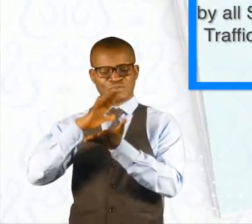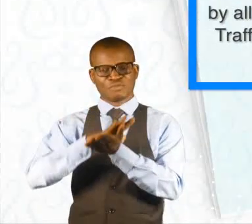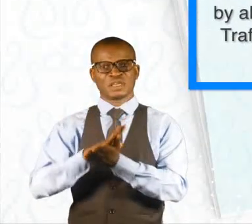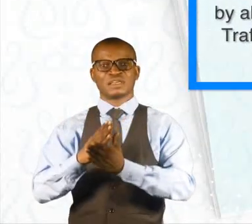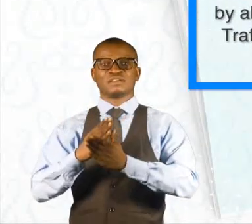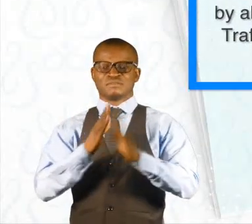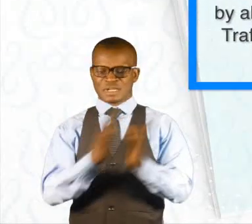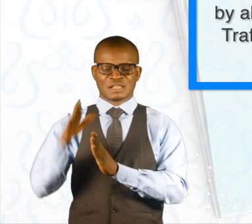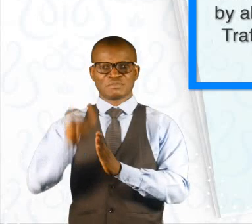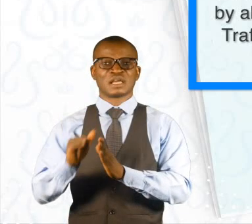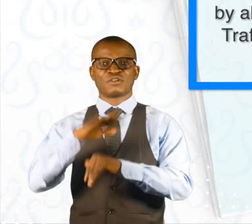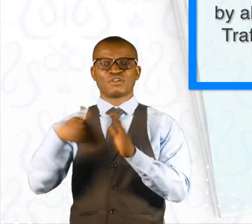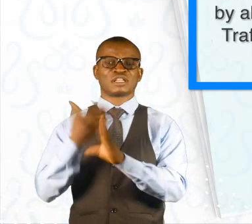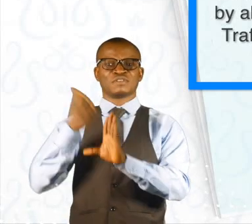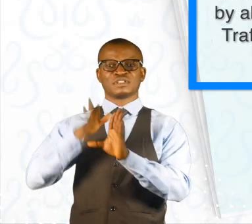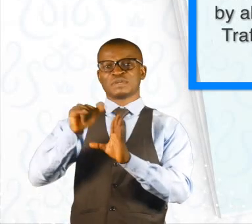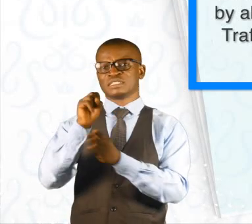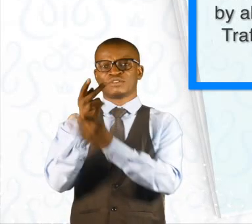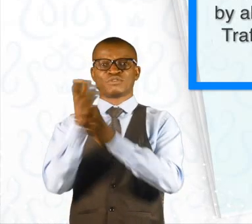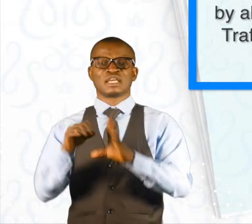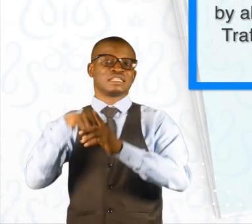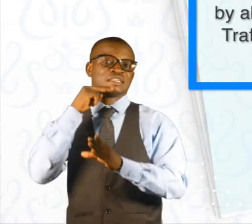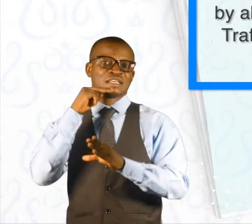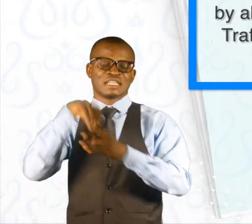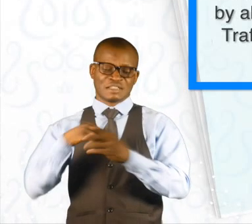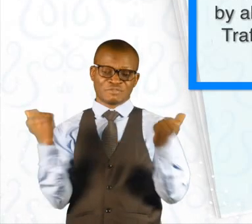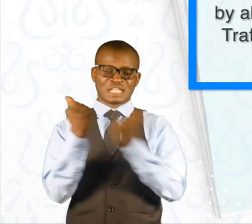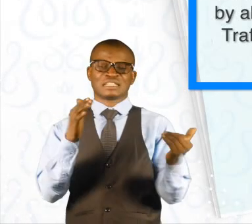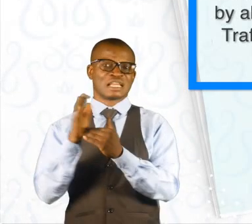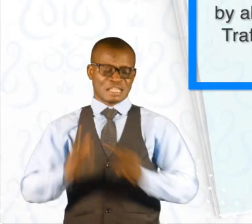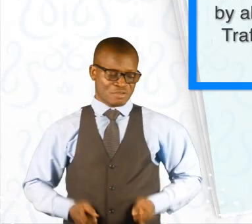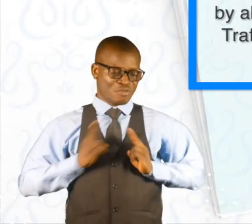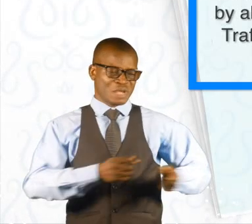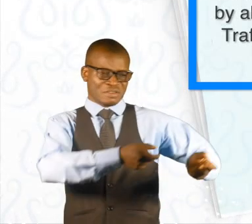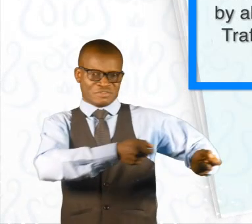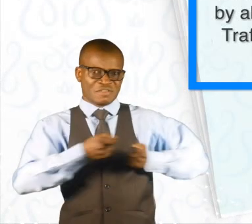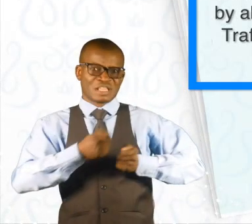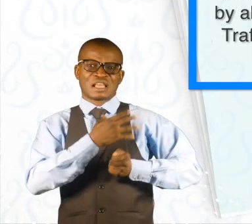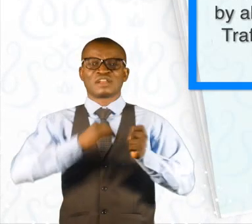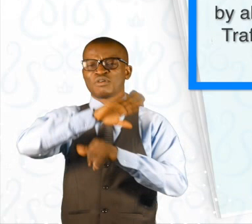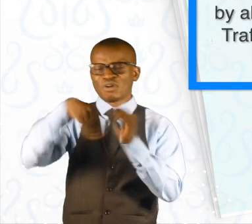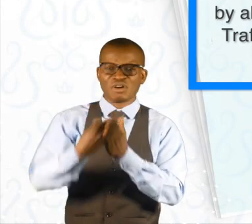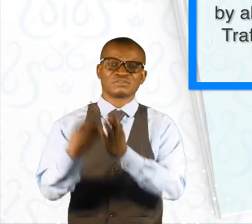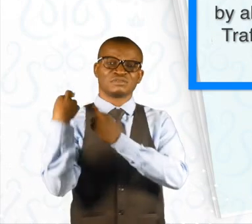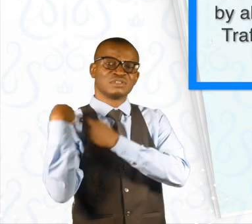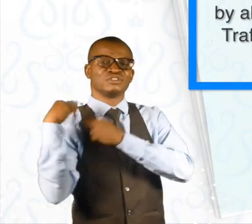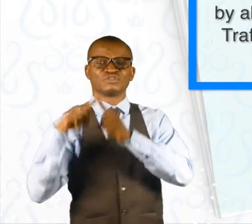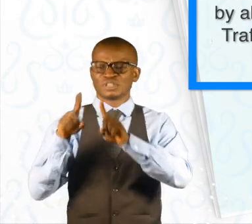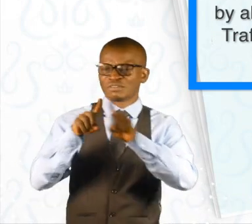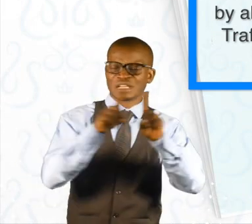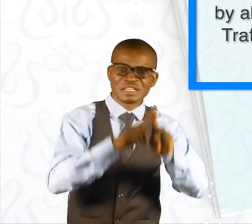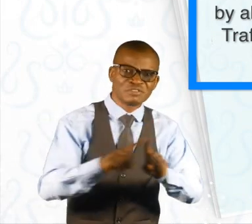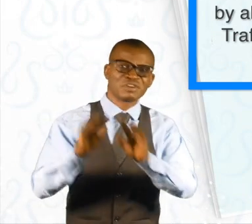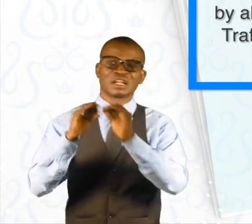the benchmark for interventions by all stakeholders in Nigeria in the fight against human trafficking and also assigned roles and responsibilities to